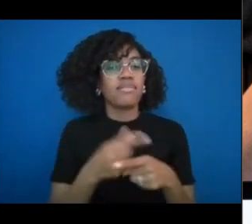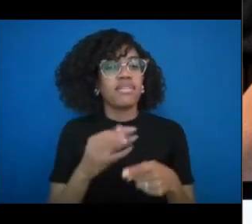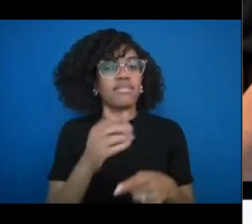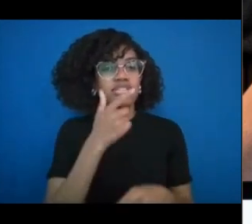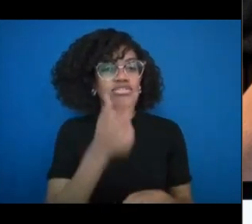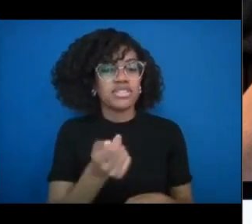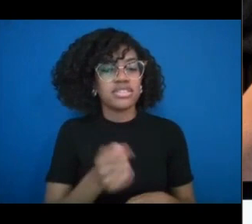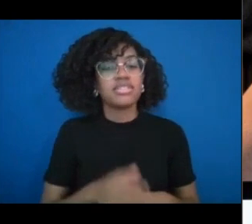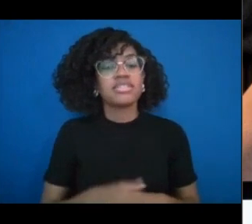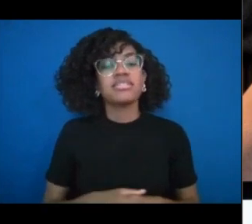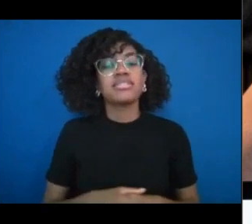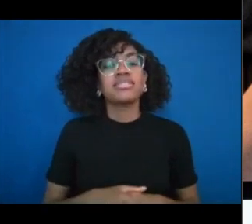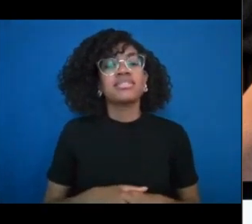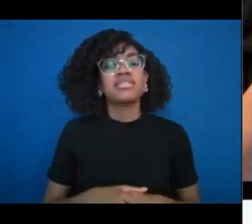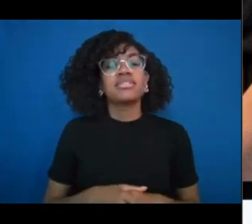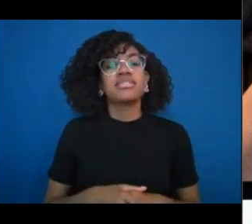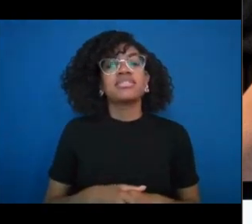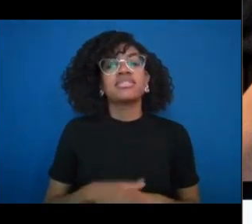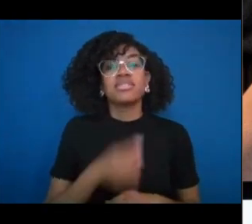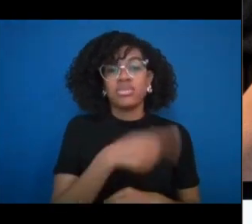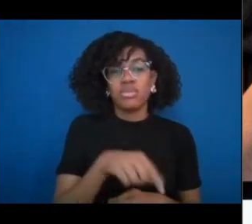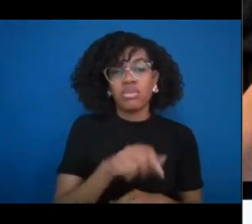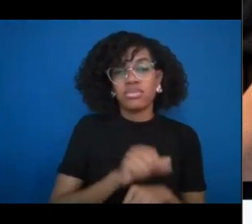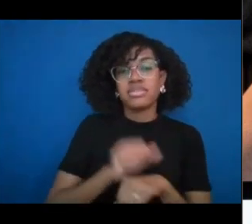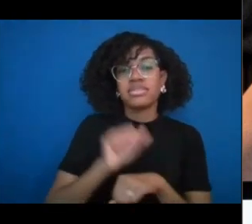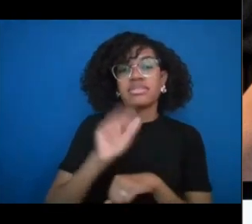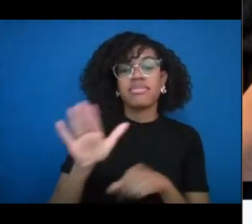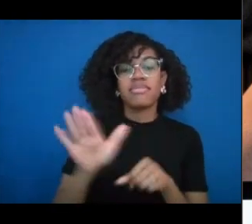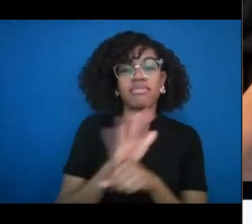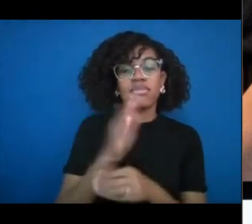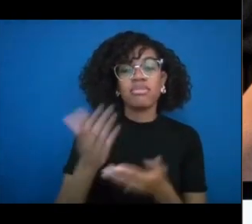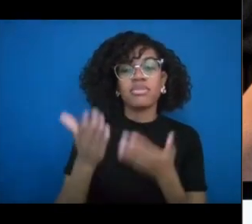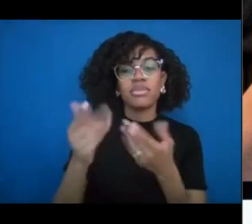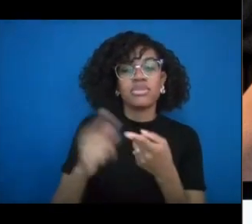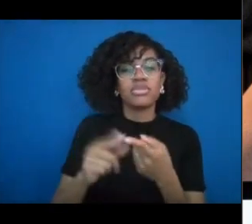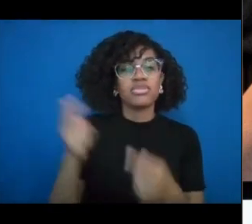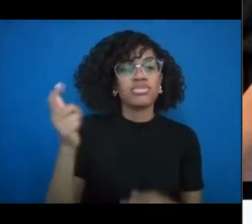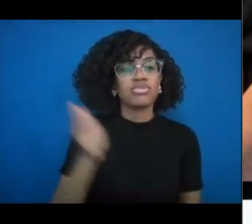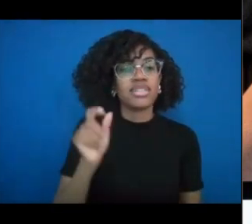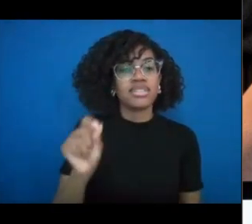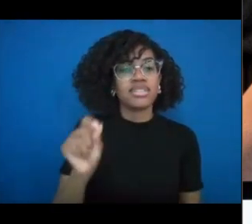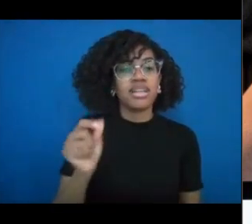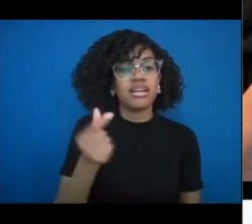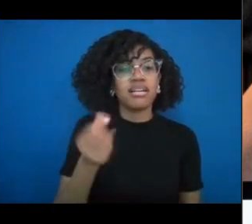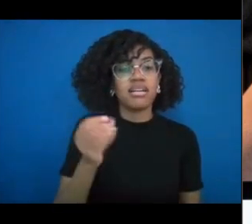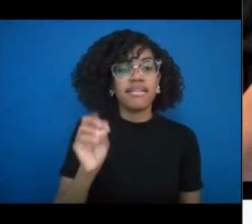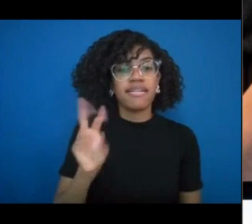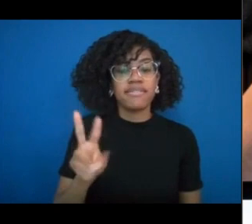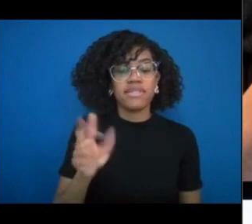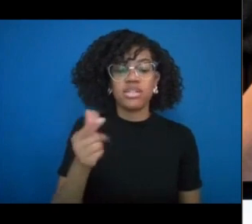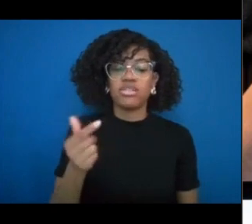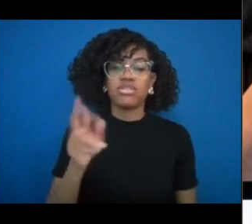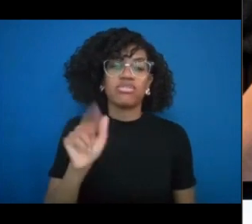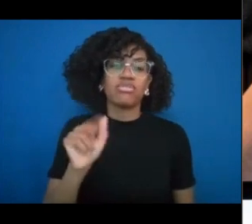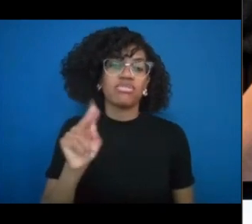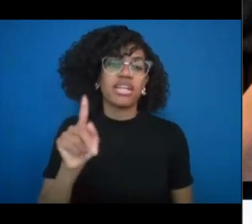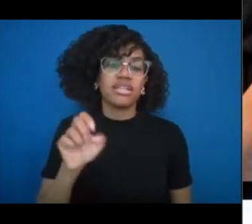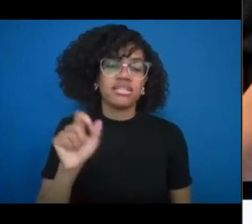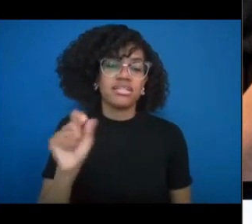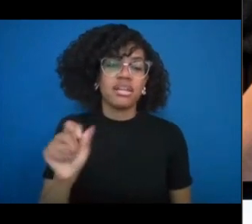And then you'll submit those full proposals through grants.gov. That is the federal government's grant